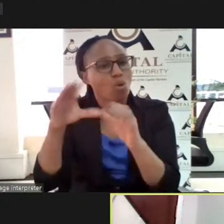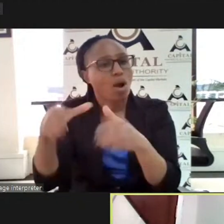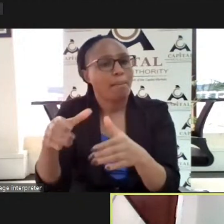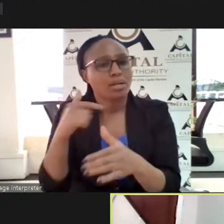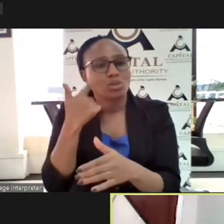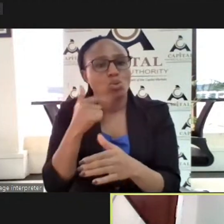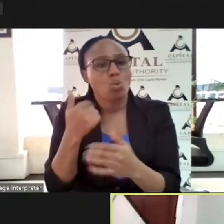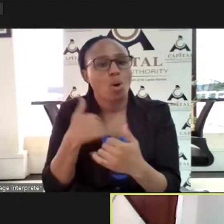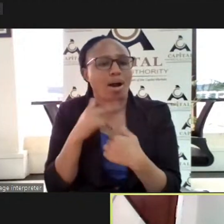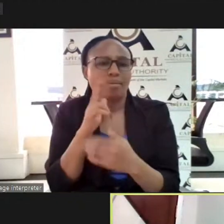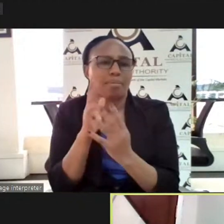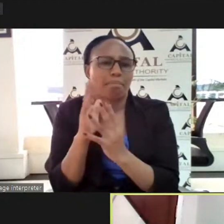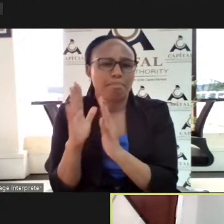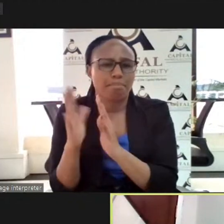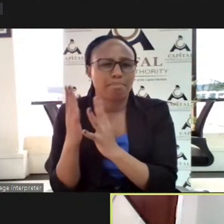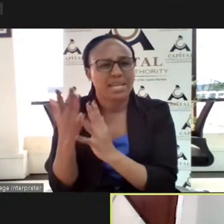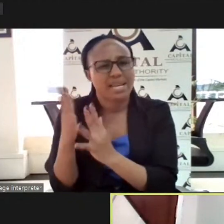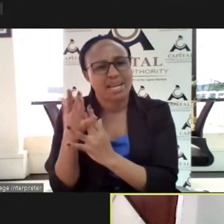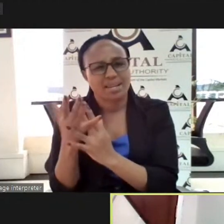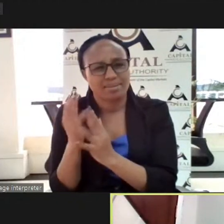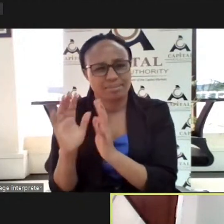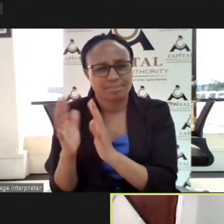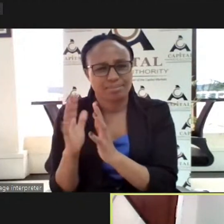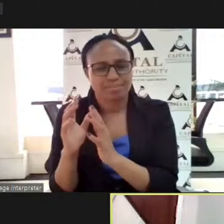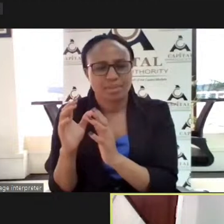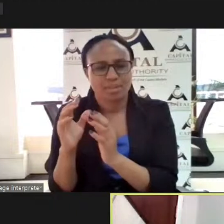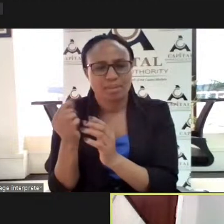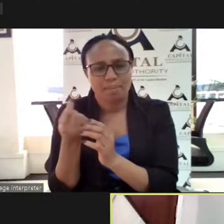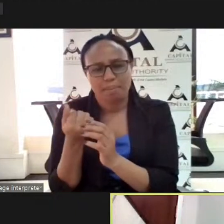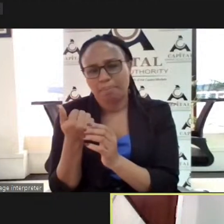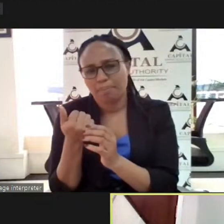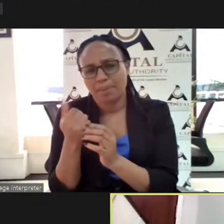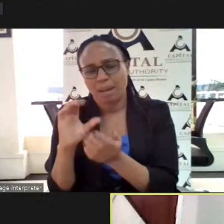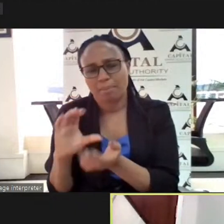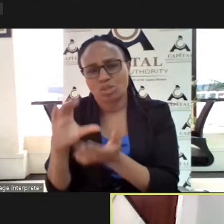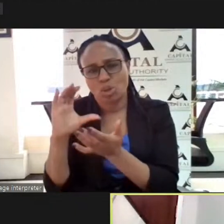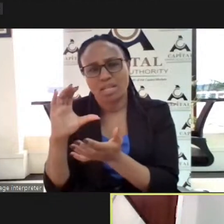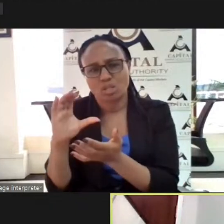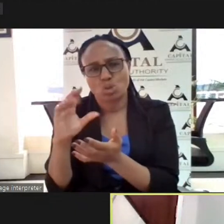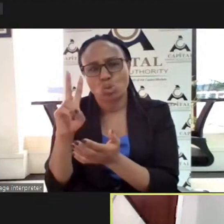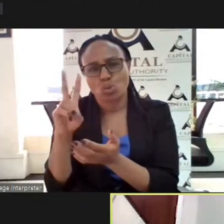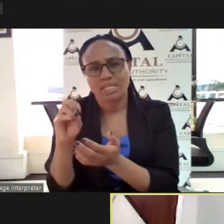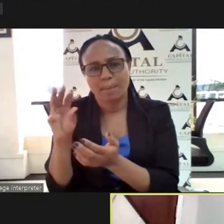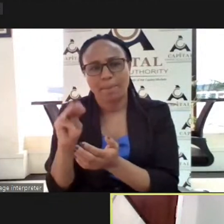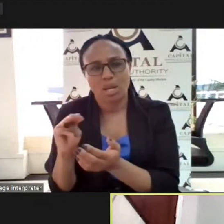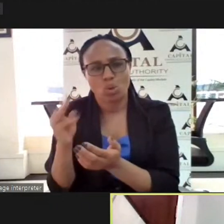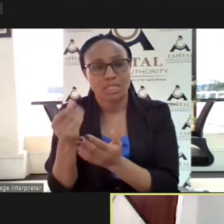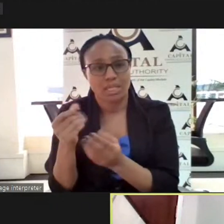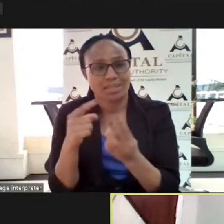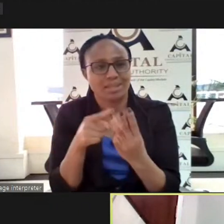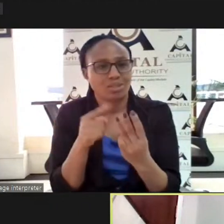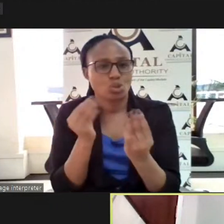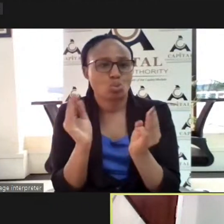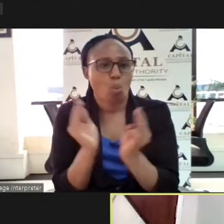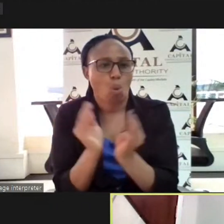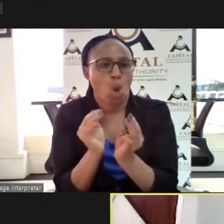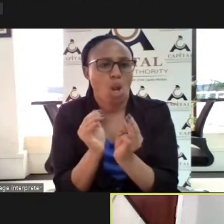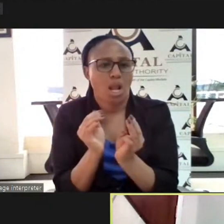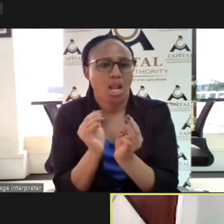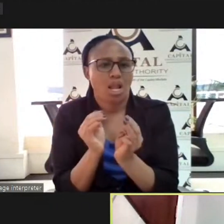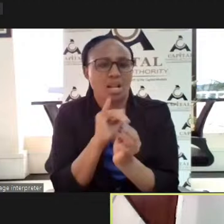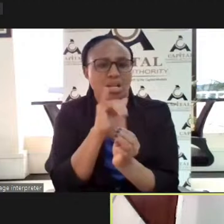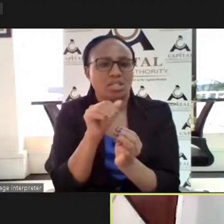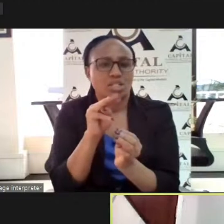of mid-sized with a minimum capitalization of about 20 million shillings. And then you have the smaller one, which is the GEMS